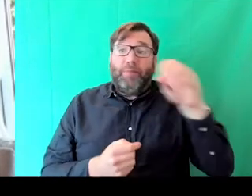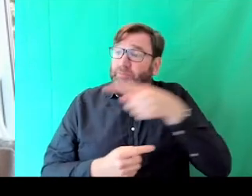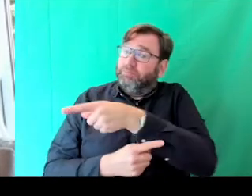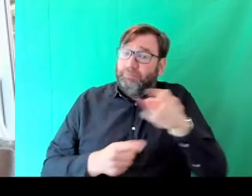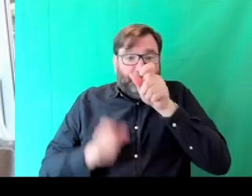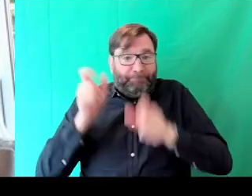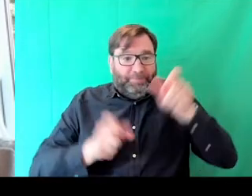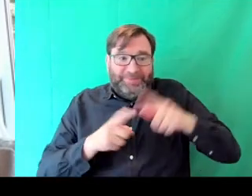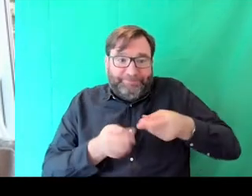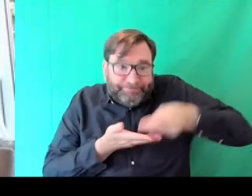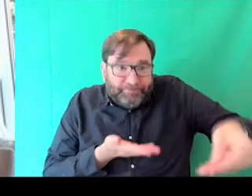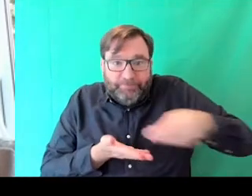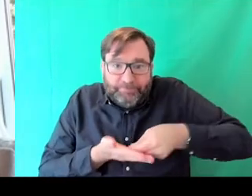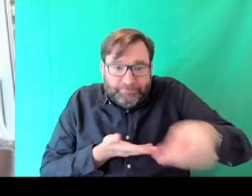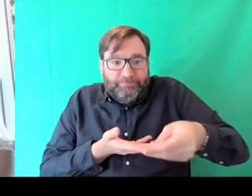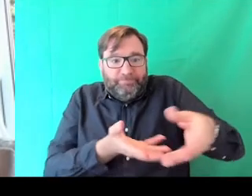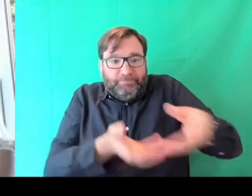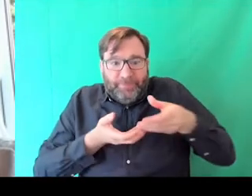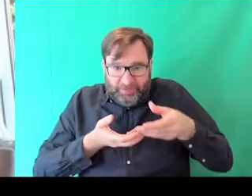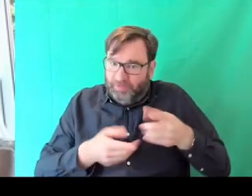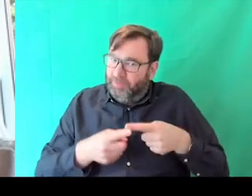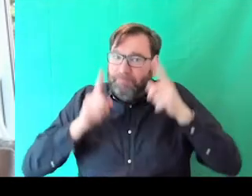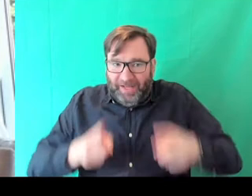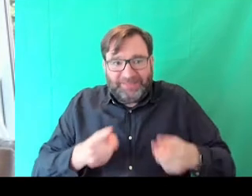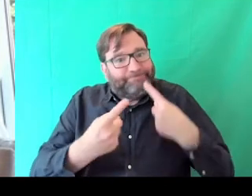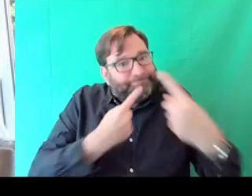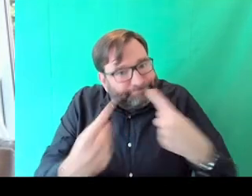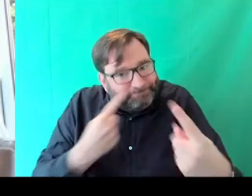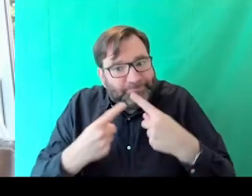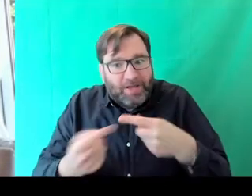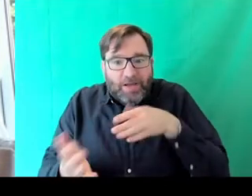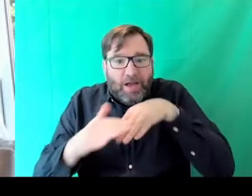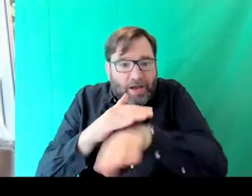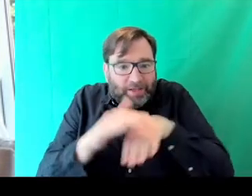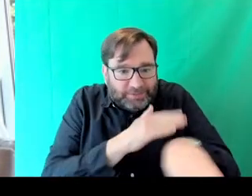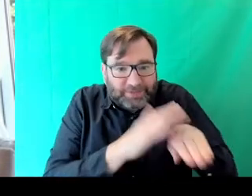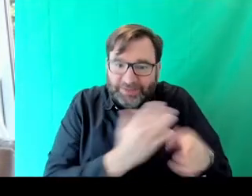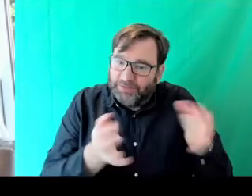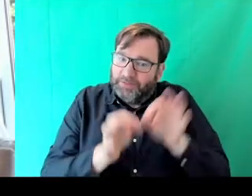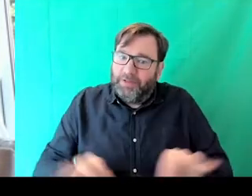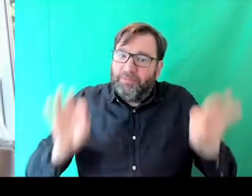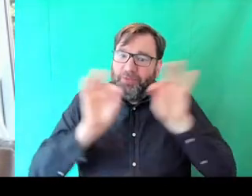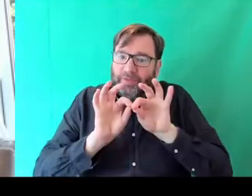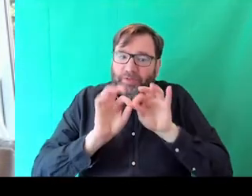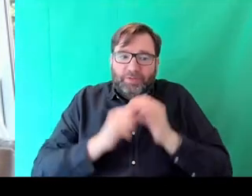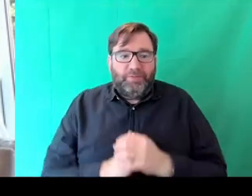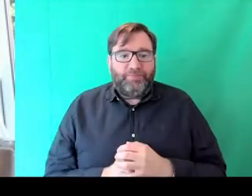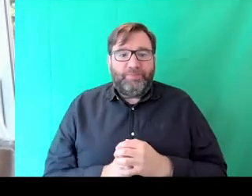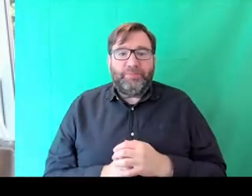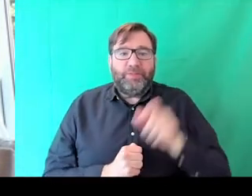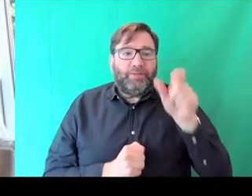experiencing things that aren't accessible. So I think that the more that we can have this in the forefront of our minds and thinking